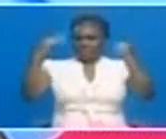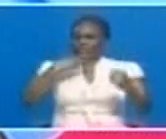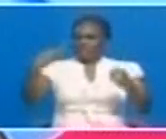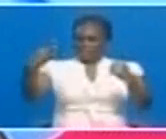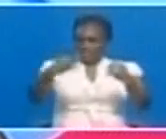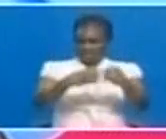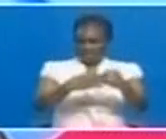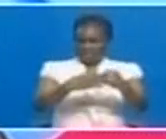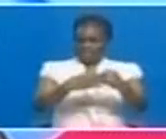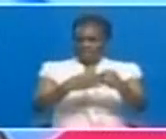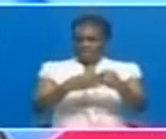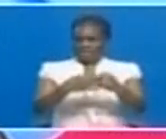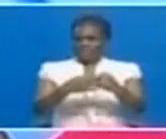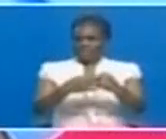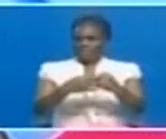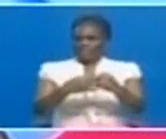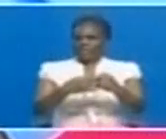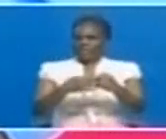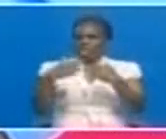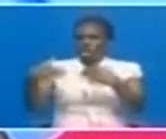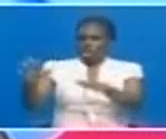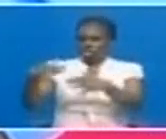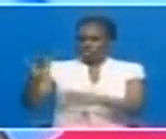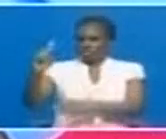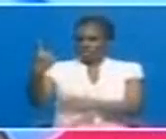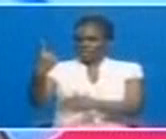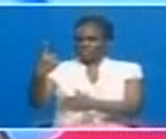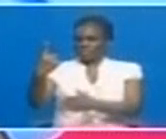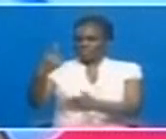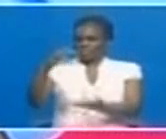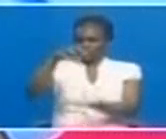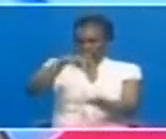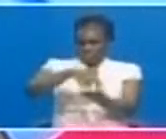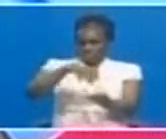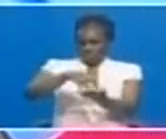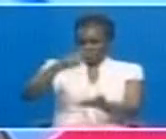800-meter world record holder David Rudisha lost his first race on Kenyan soil.